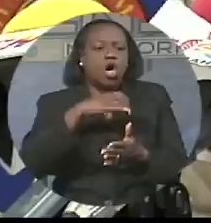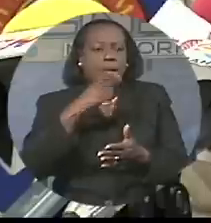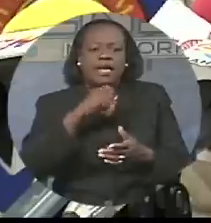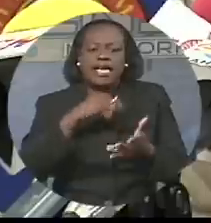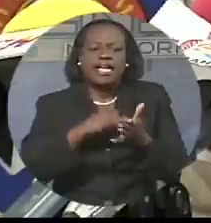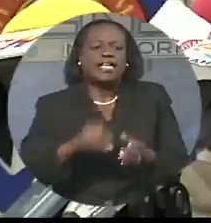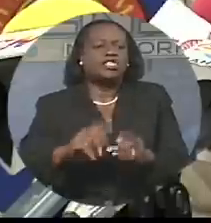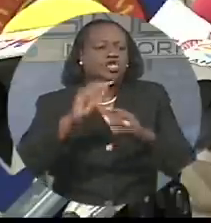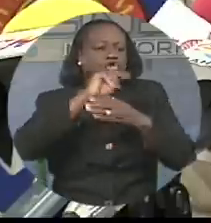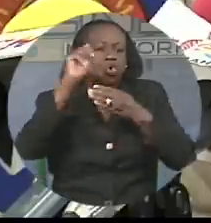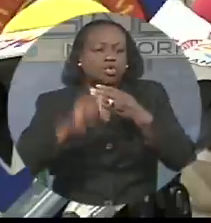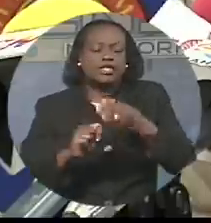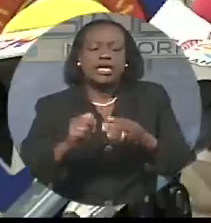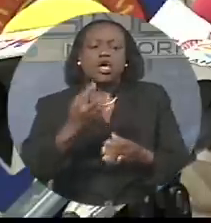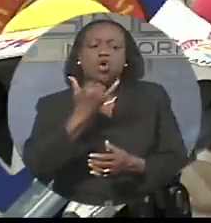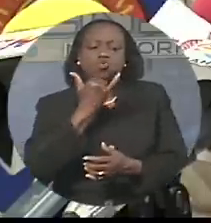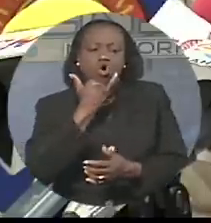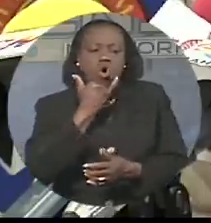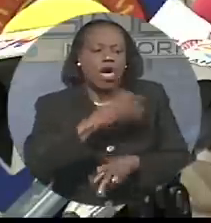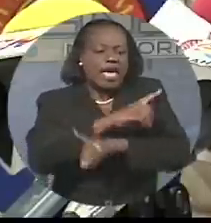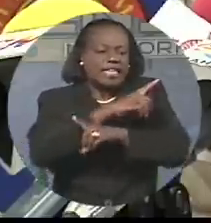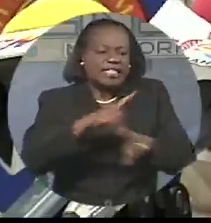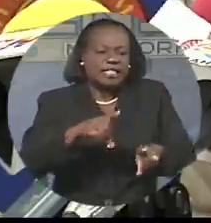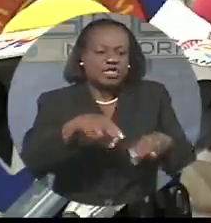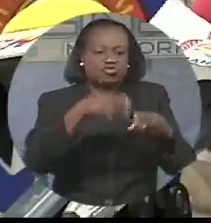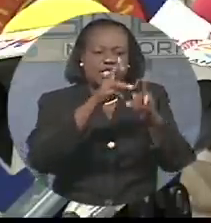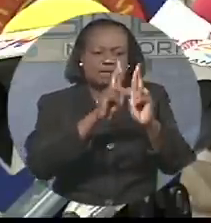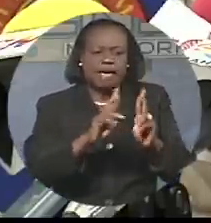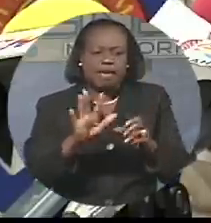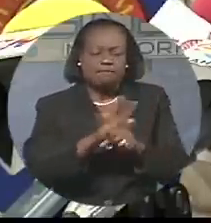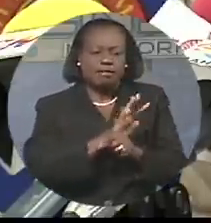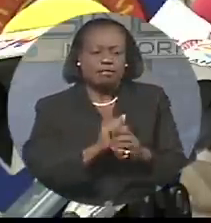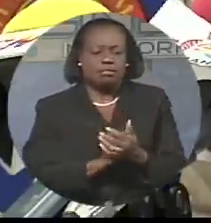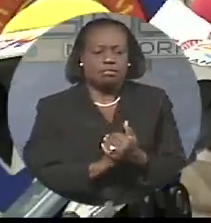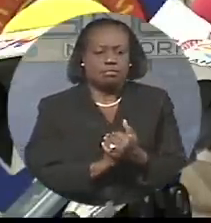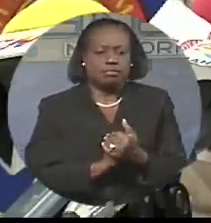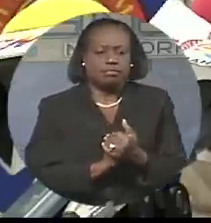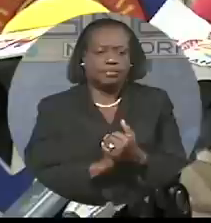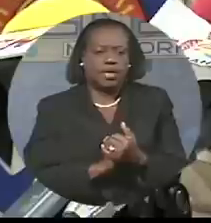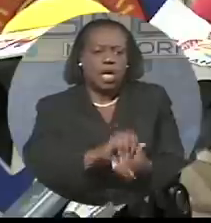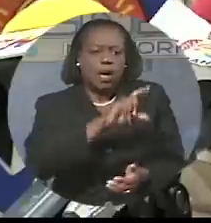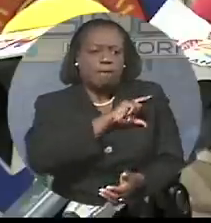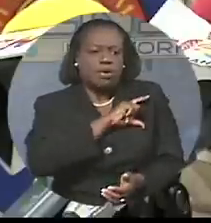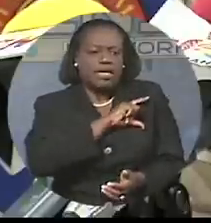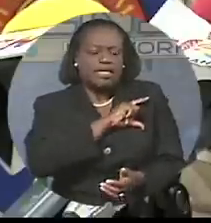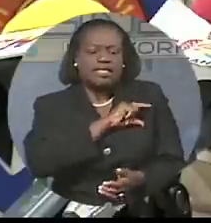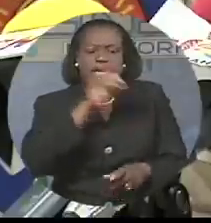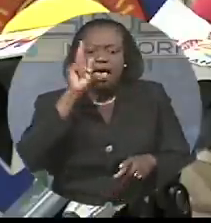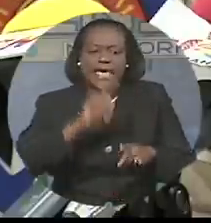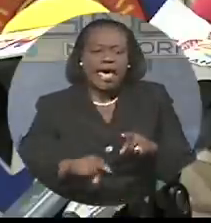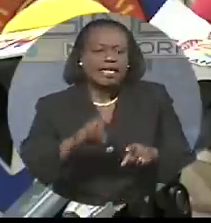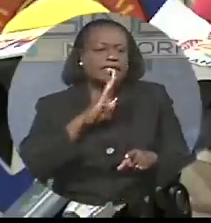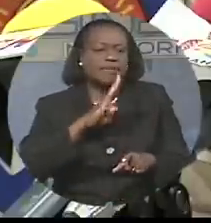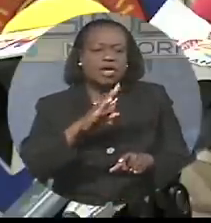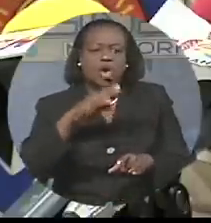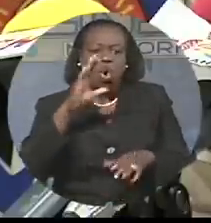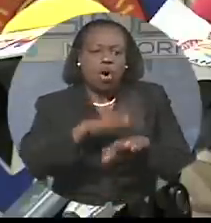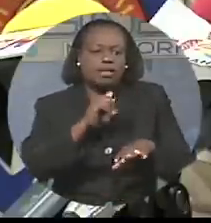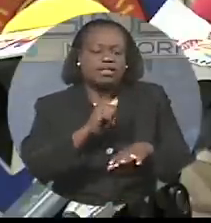wrong. Totally disrespectful. Has national security implications. Police officers cannot be referred to as